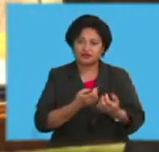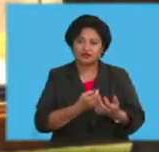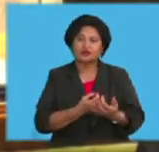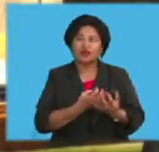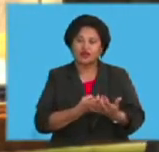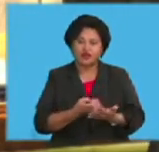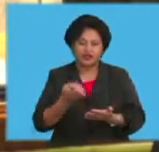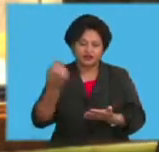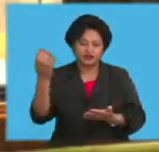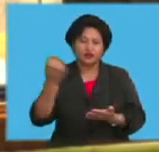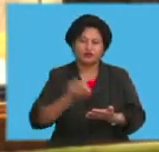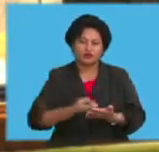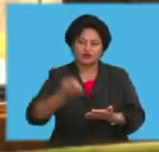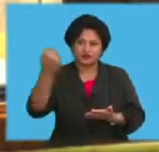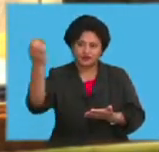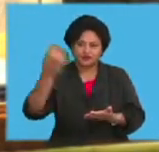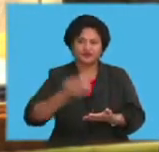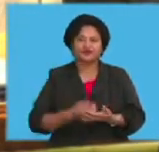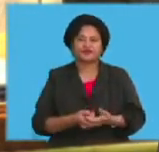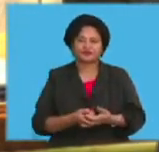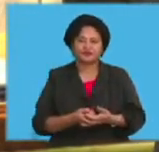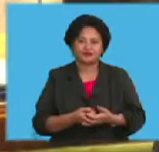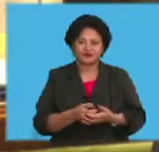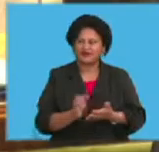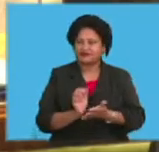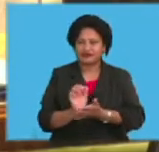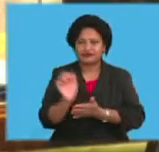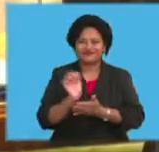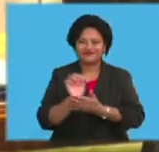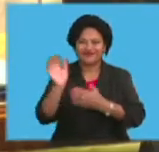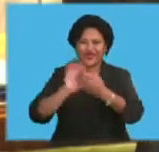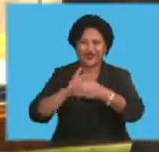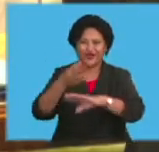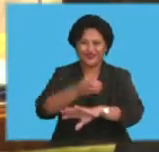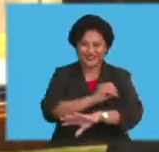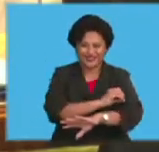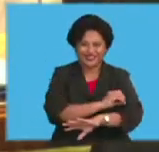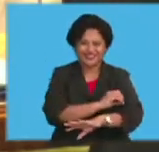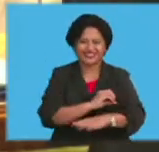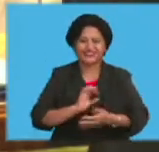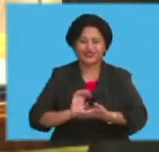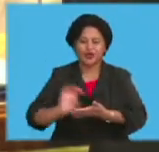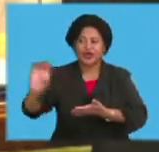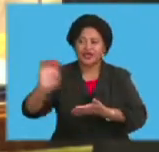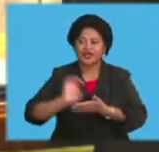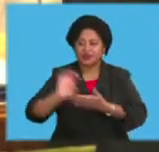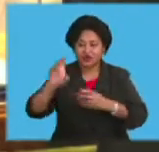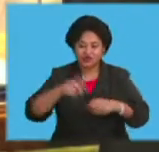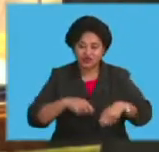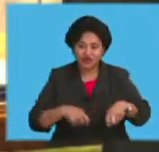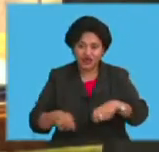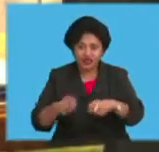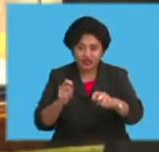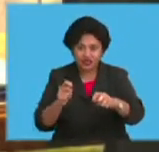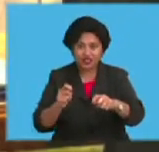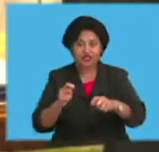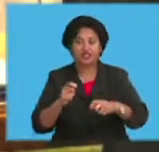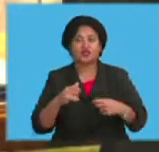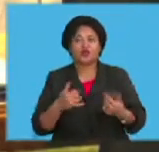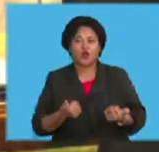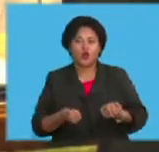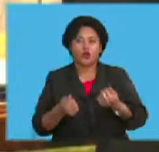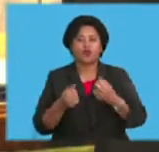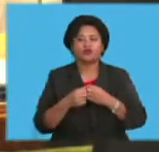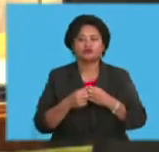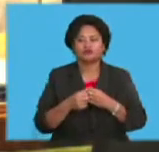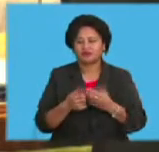competitiveness of our MSMEs, and one of these programs, one of these national programs, is a National Export Strategy, or the NES, which is